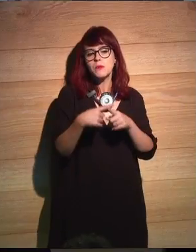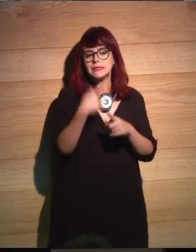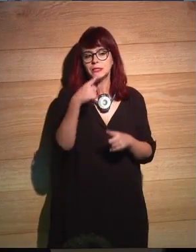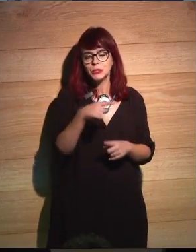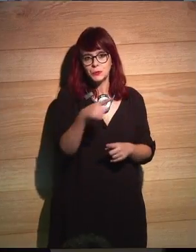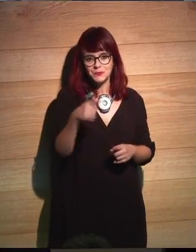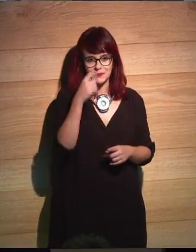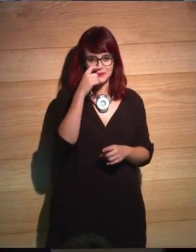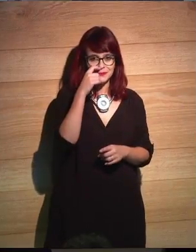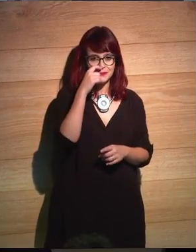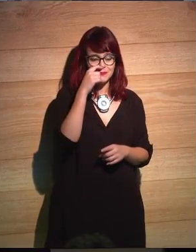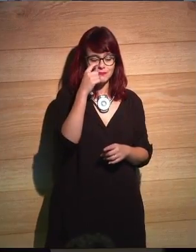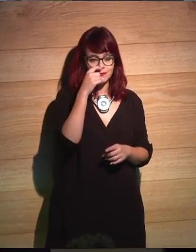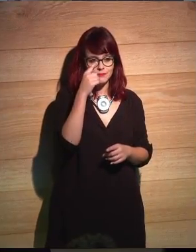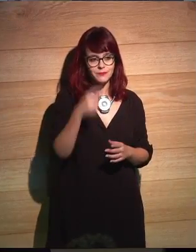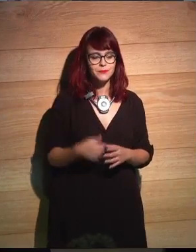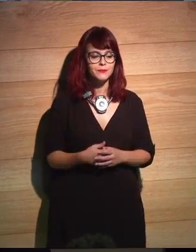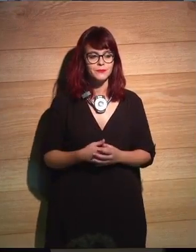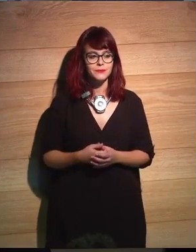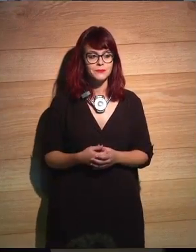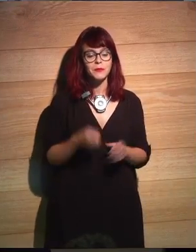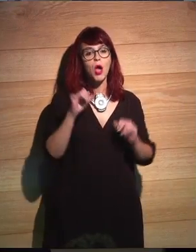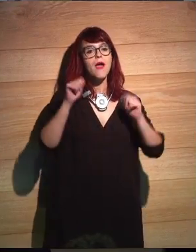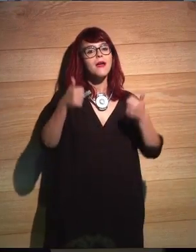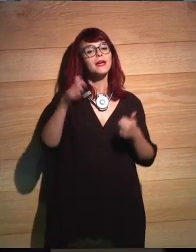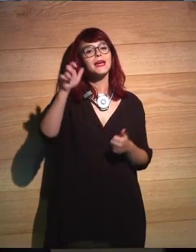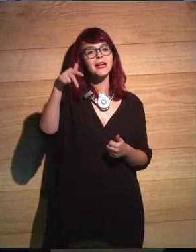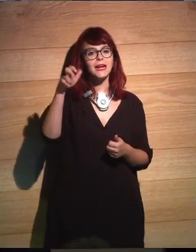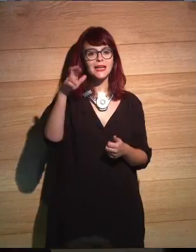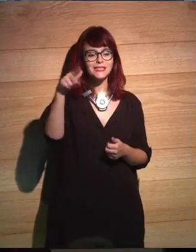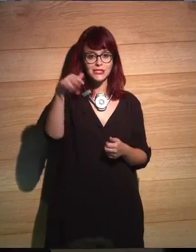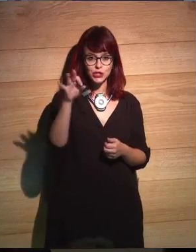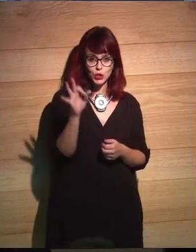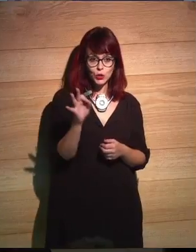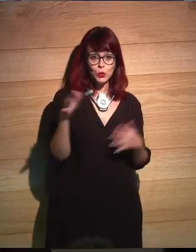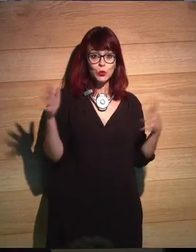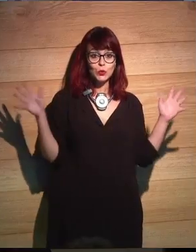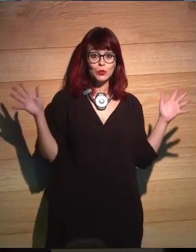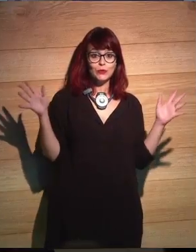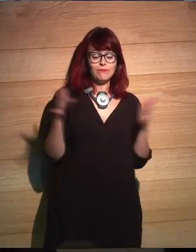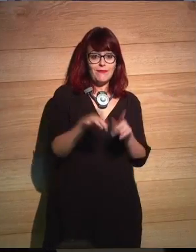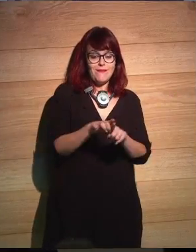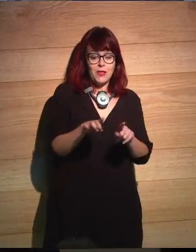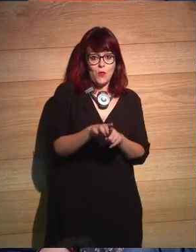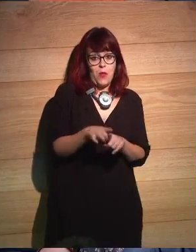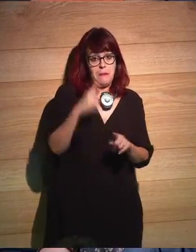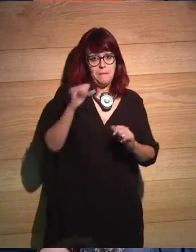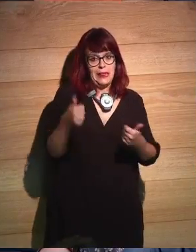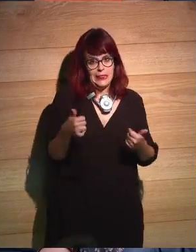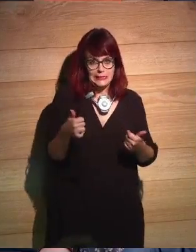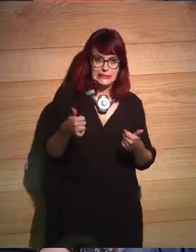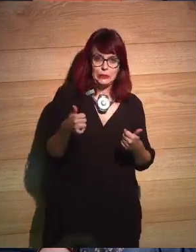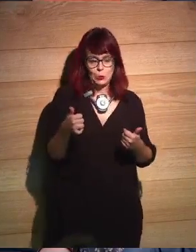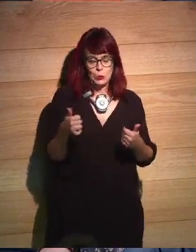is something that brings them closer to each other. That's what I would like you to start with. Ernesto, it is your